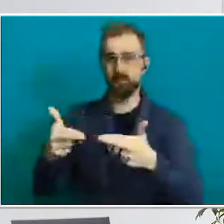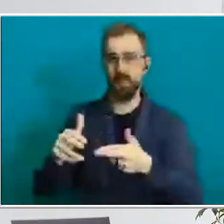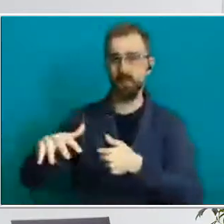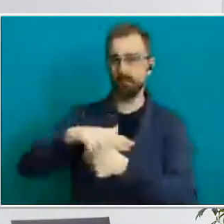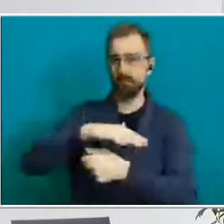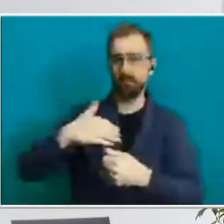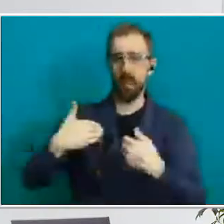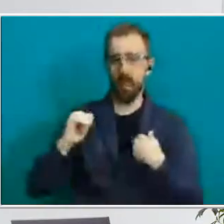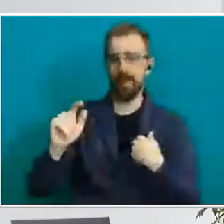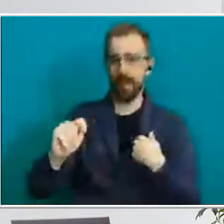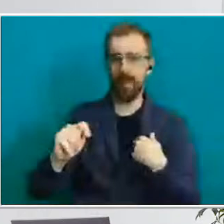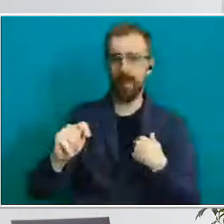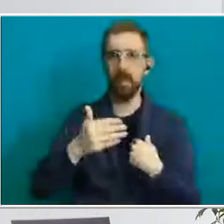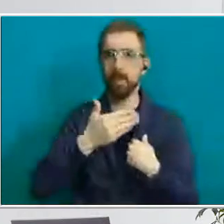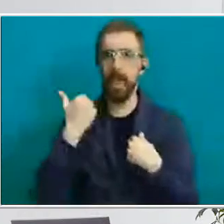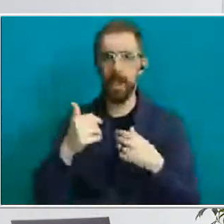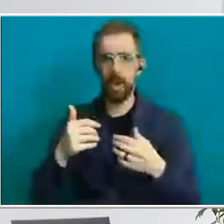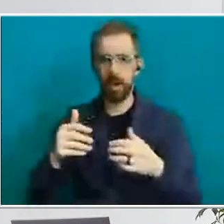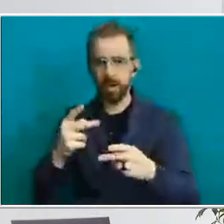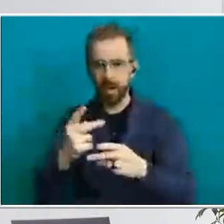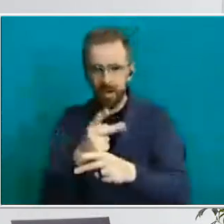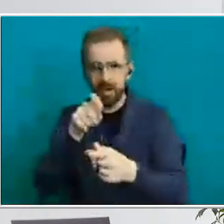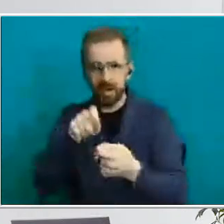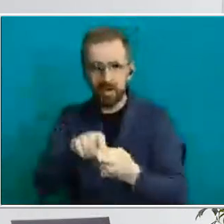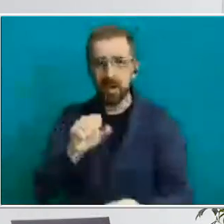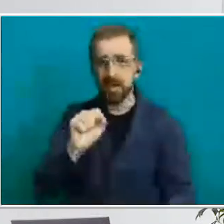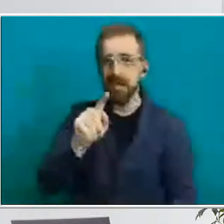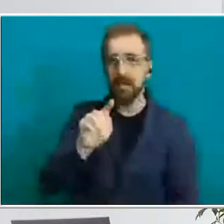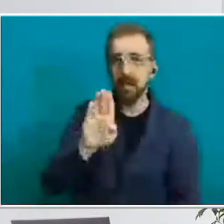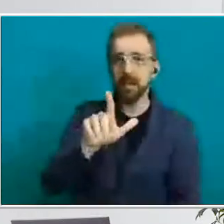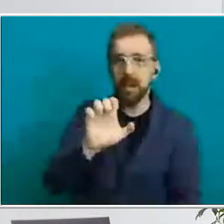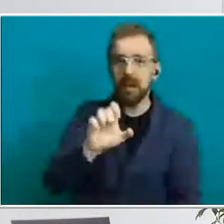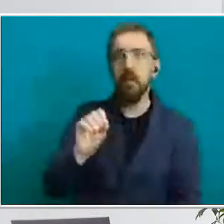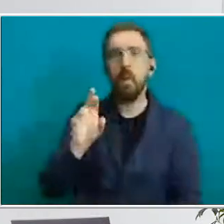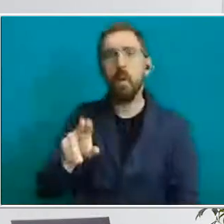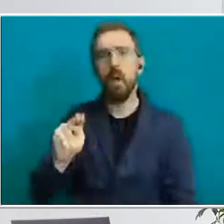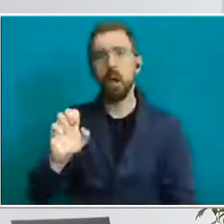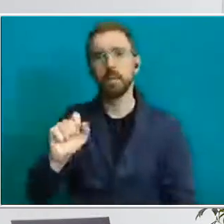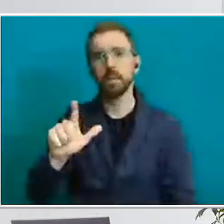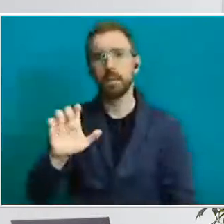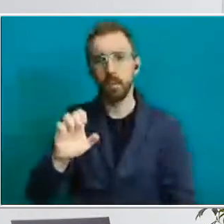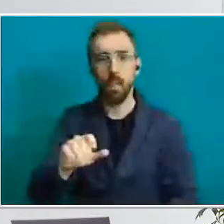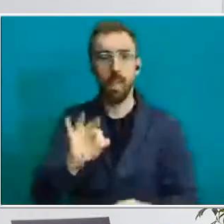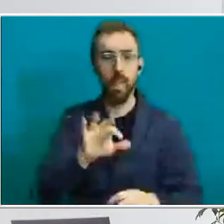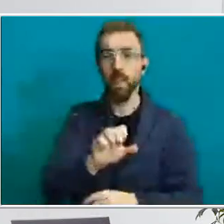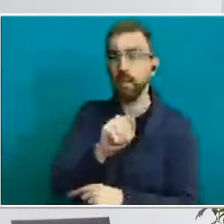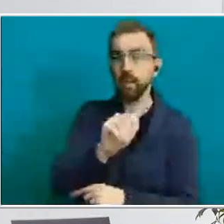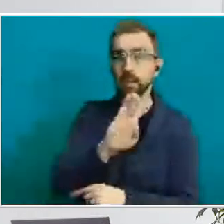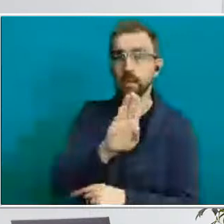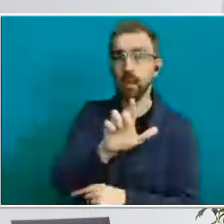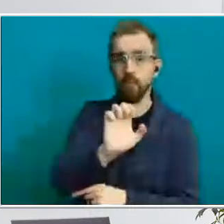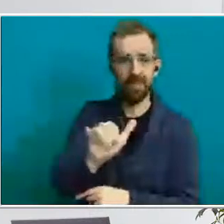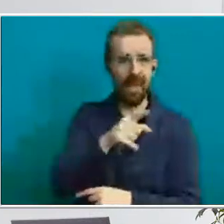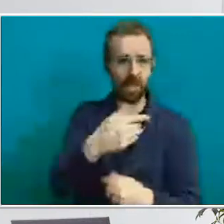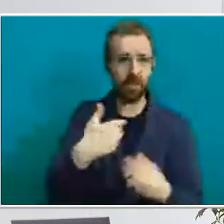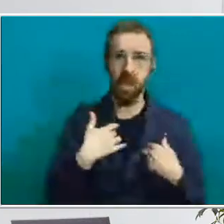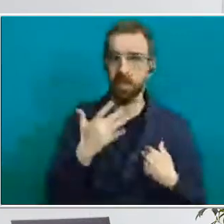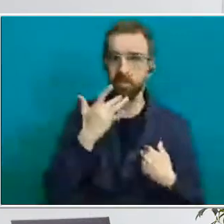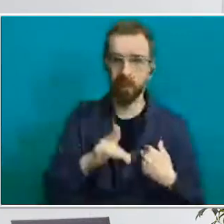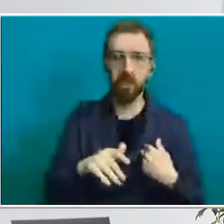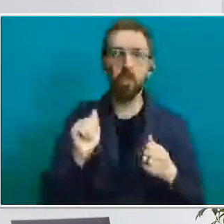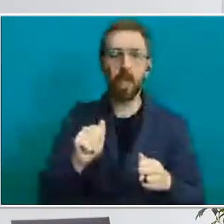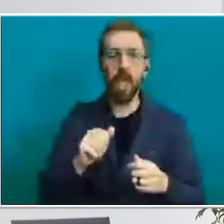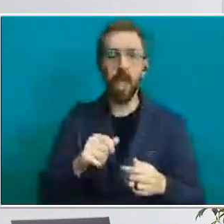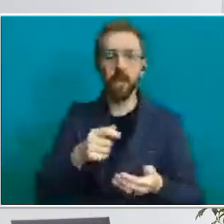help better differentiate whether it's stable or unstable. If it's a stable injury, like Logan had, unfortunately, we can treat these